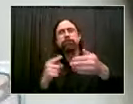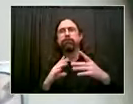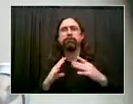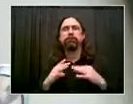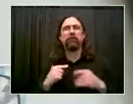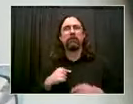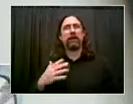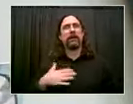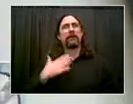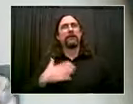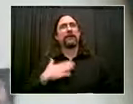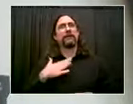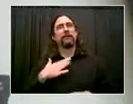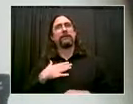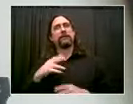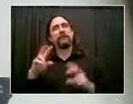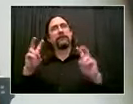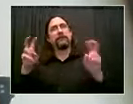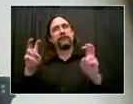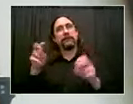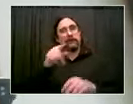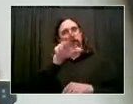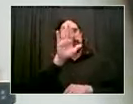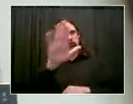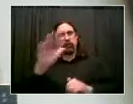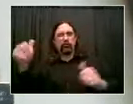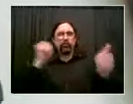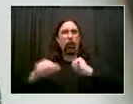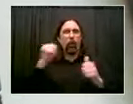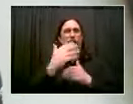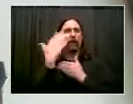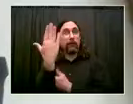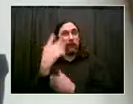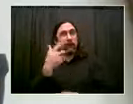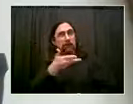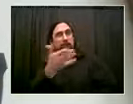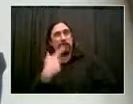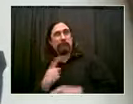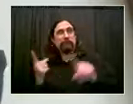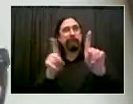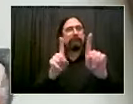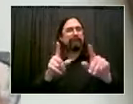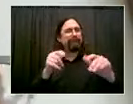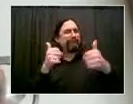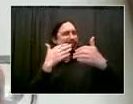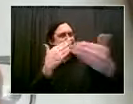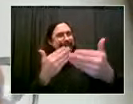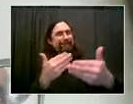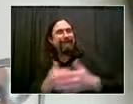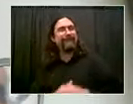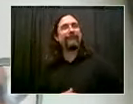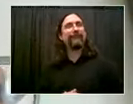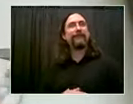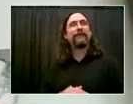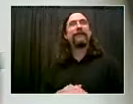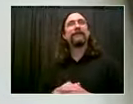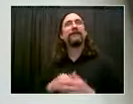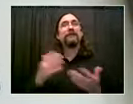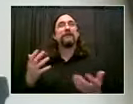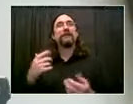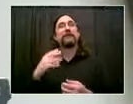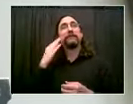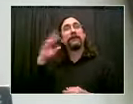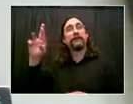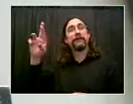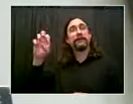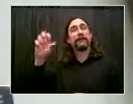like Regis and Kelly, if you will, in some ways. Or Vanna and Pat. Well, I'm Pat and you're